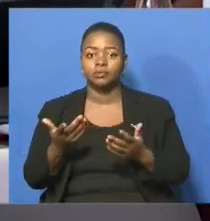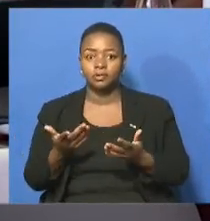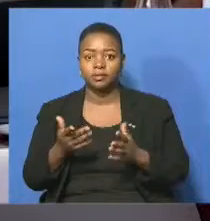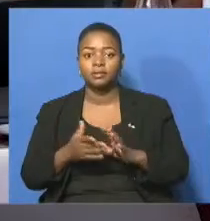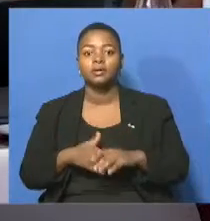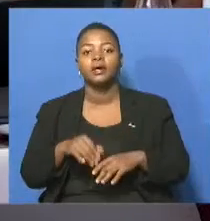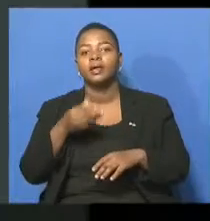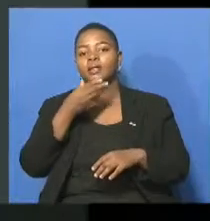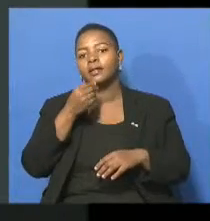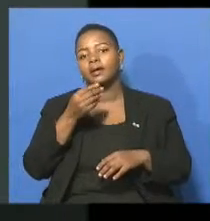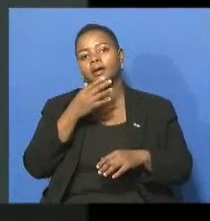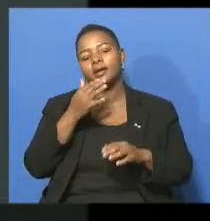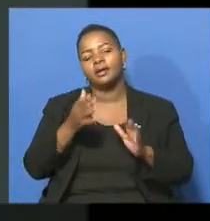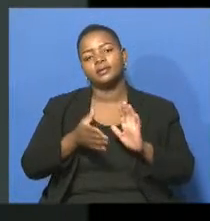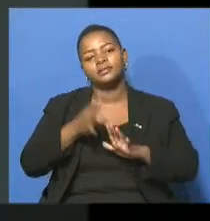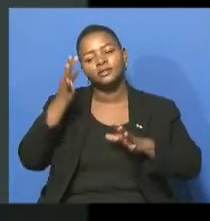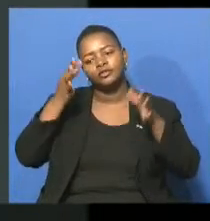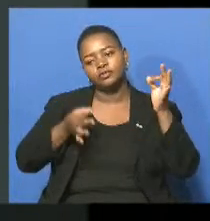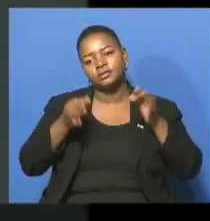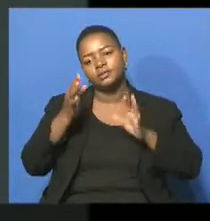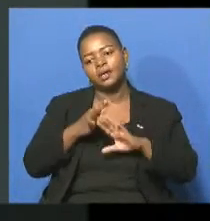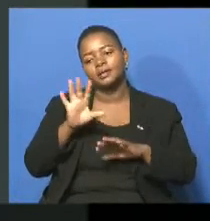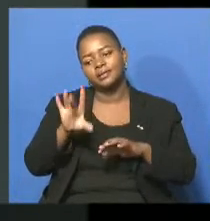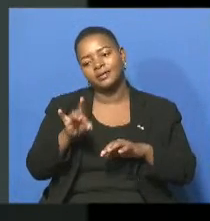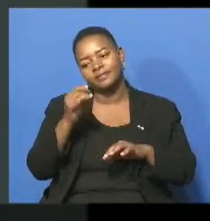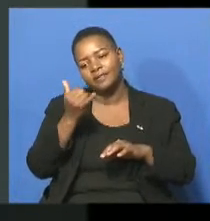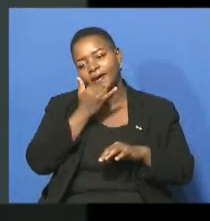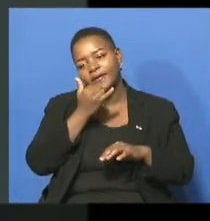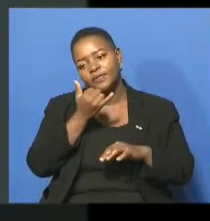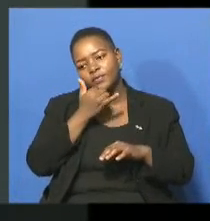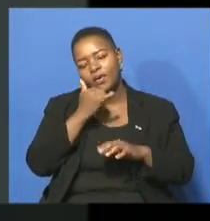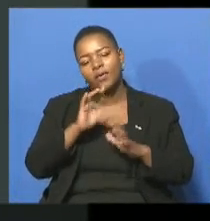to prosecute, and they are easy to get